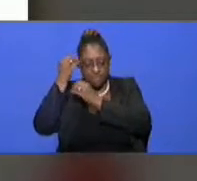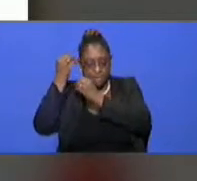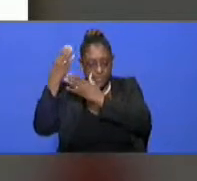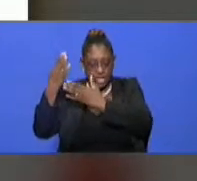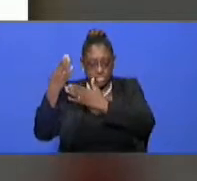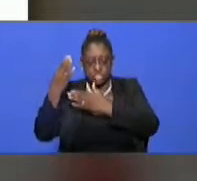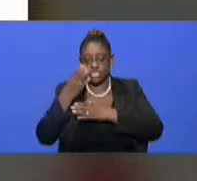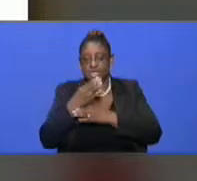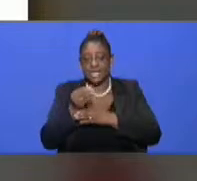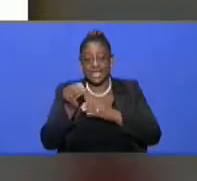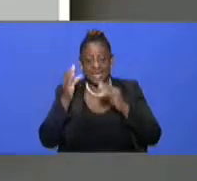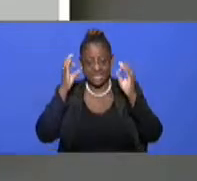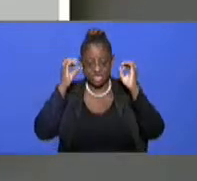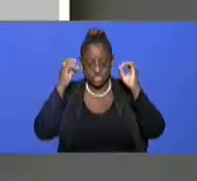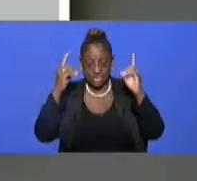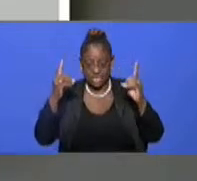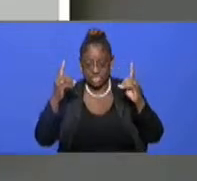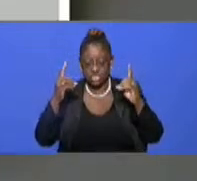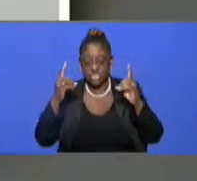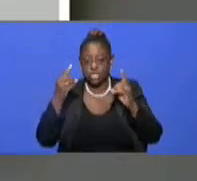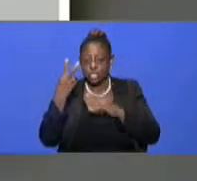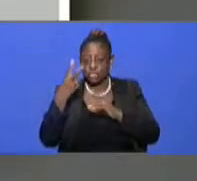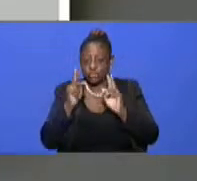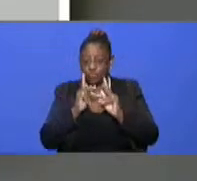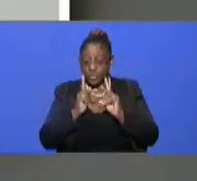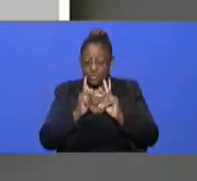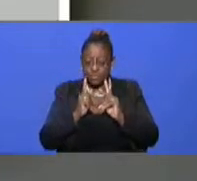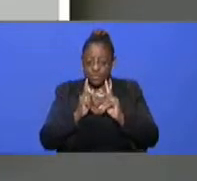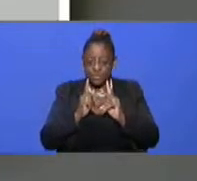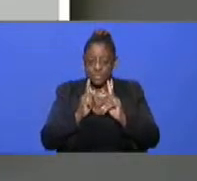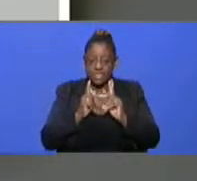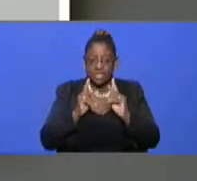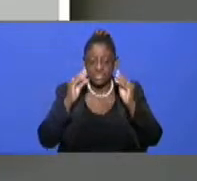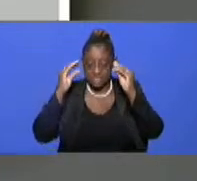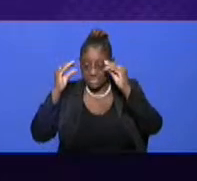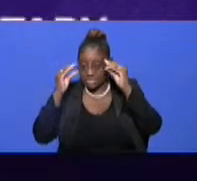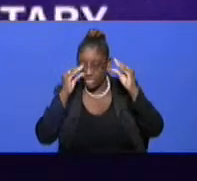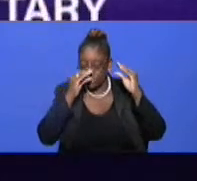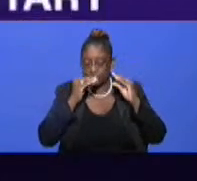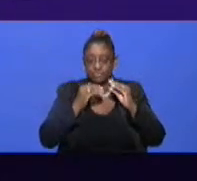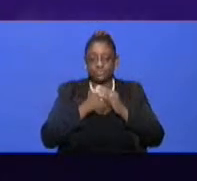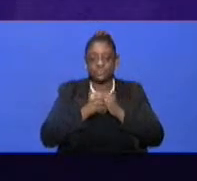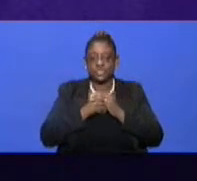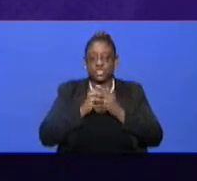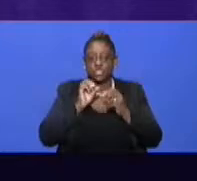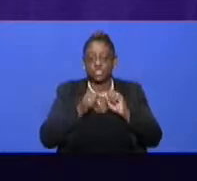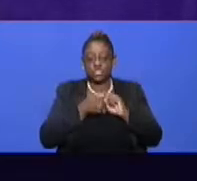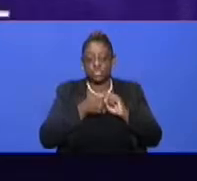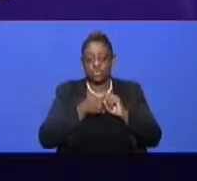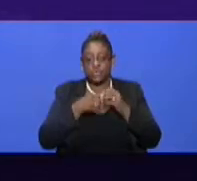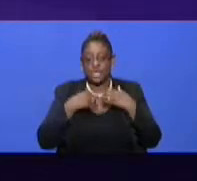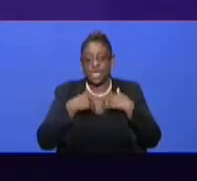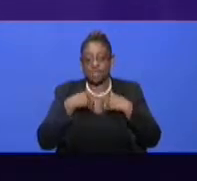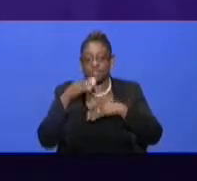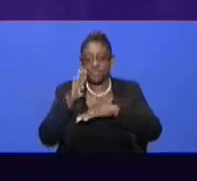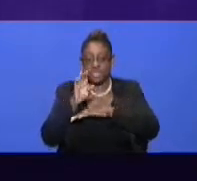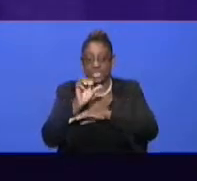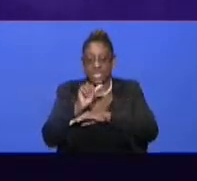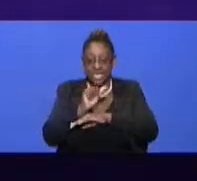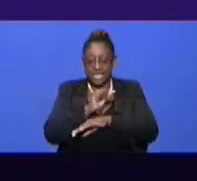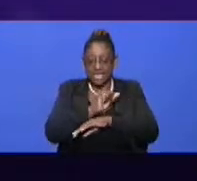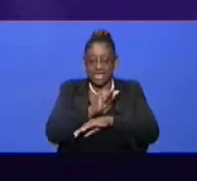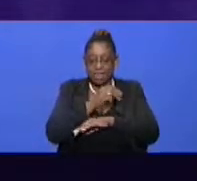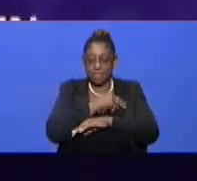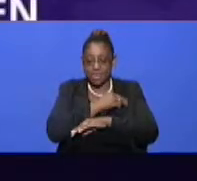education to persons within our communities about Alzheimer's and dementia. Also present, BAA member Deidre